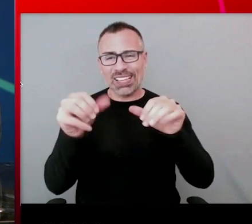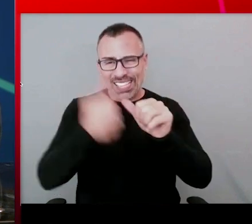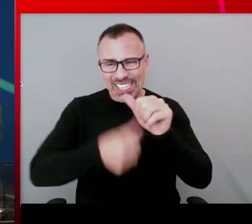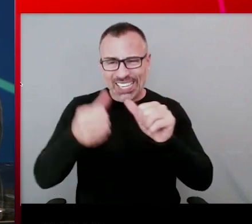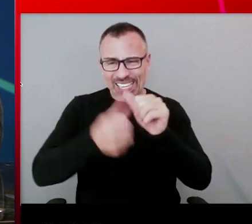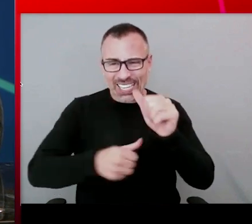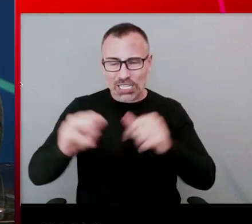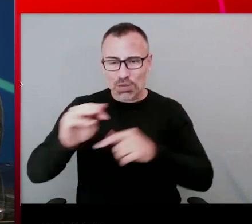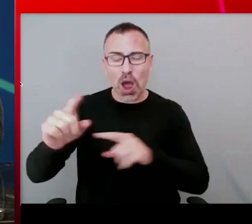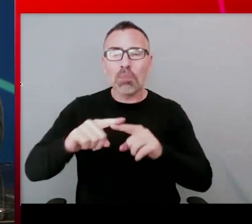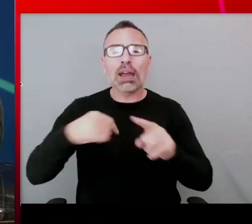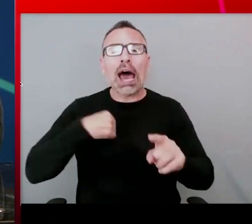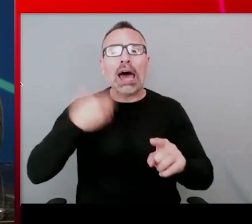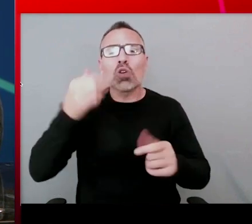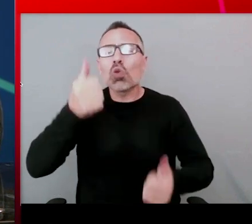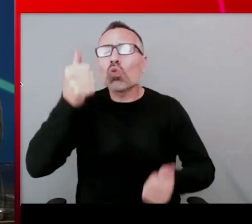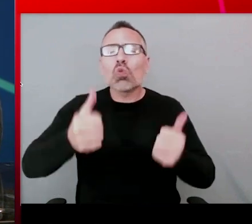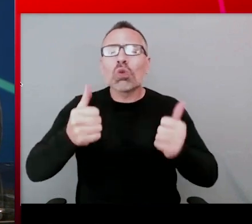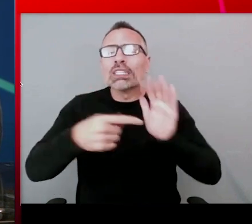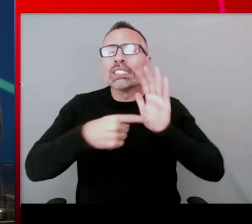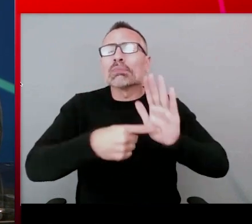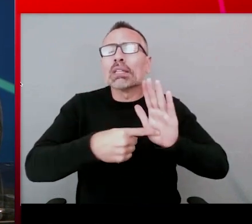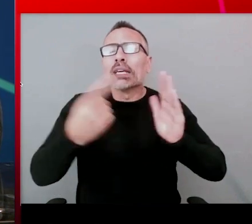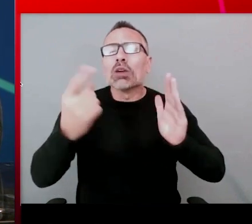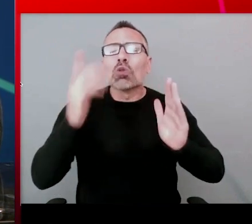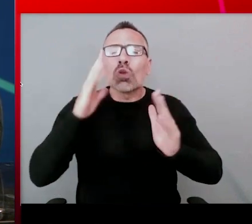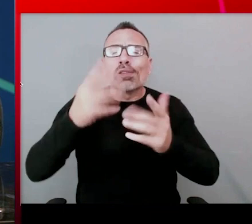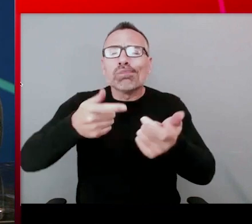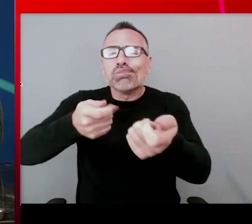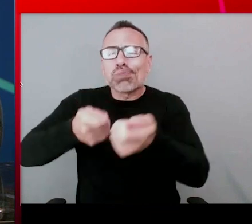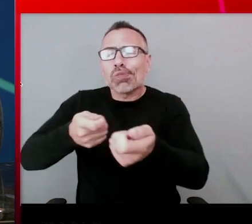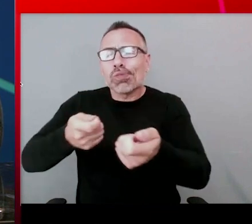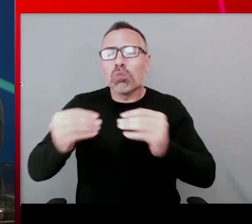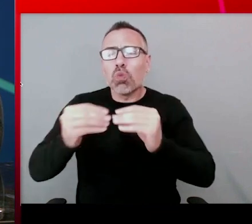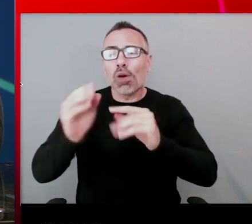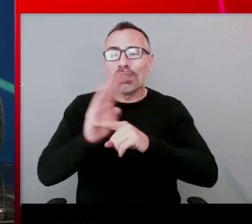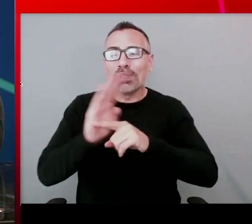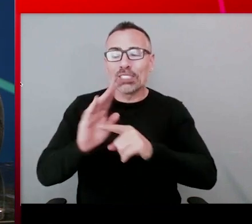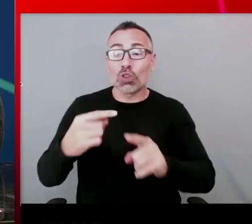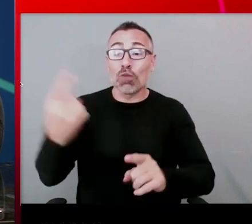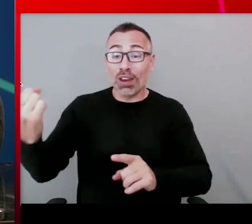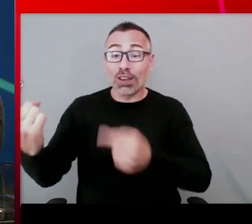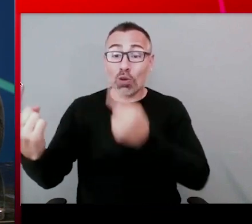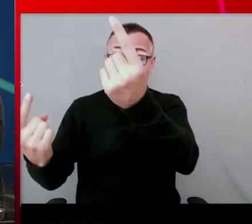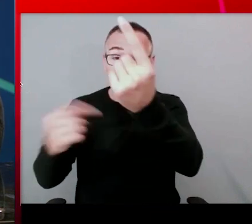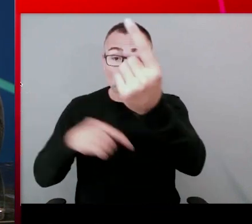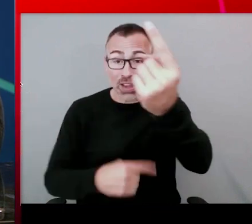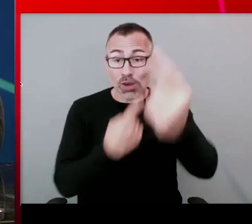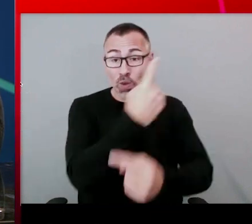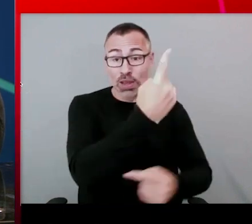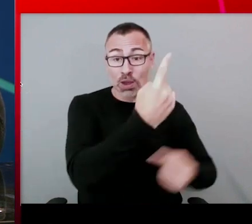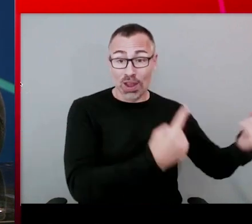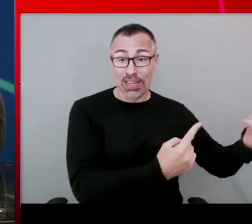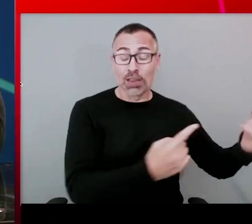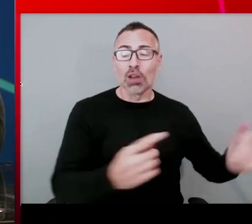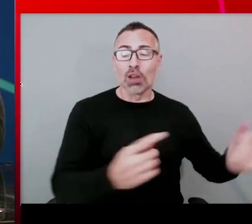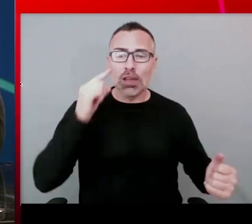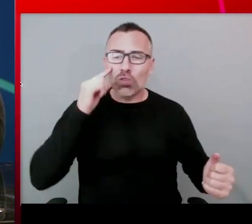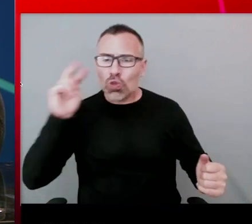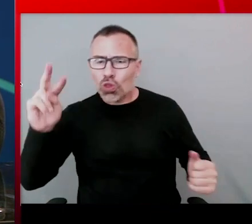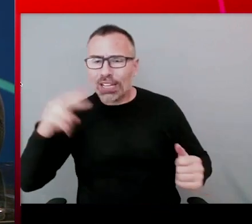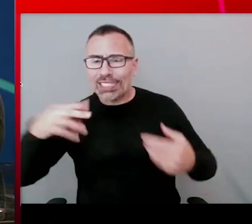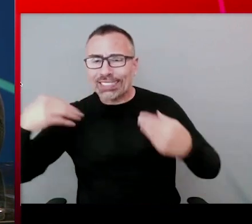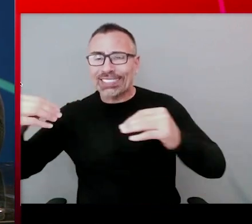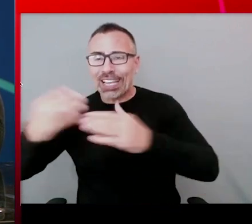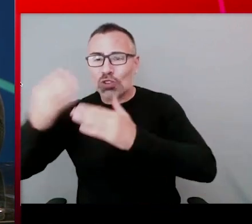business. So you get smart and you sprinkle one kind here and one kind there, and you look at the sales results, and that's how you decide. And that's